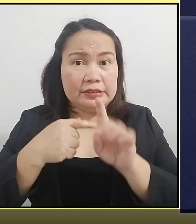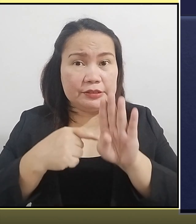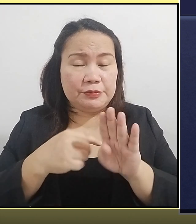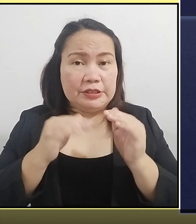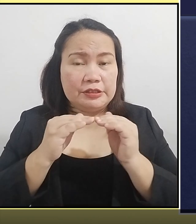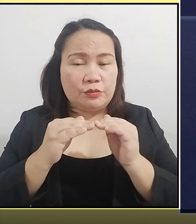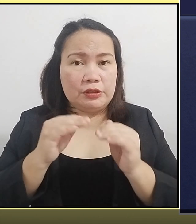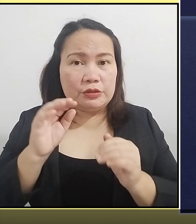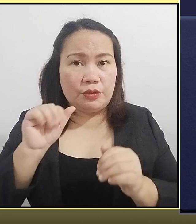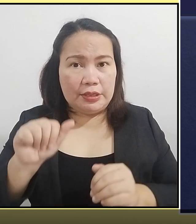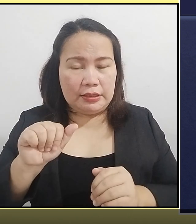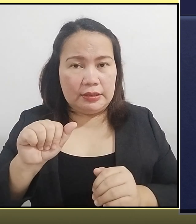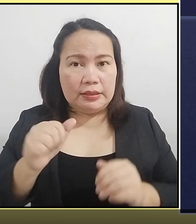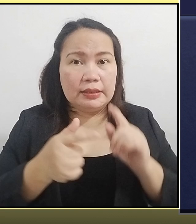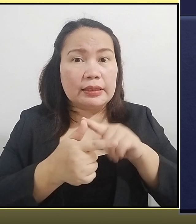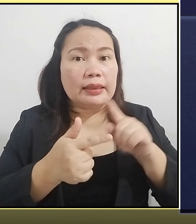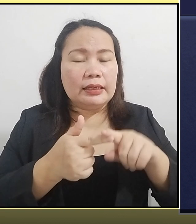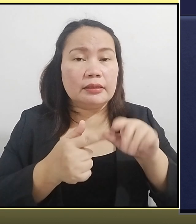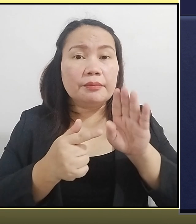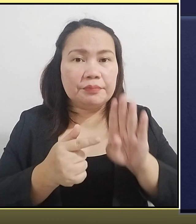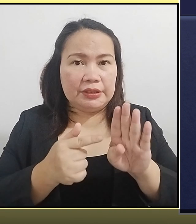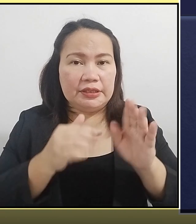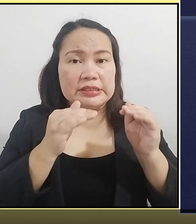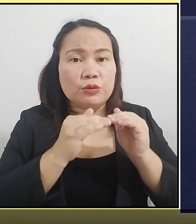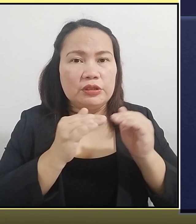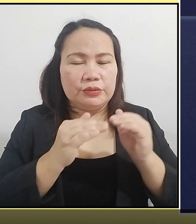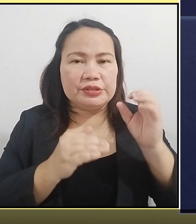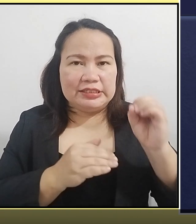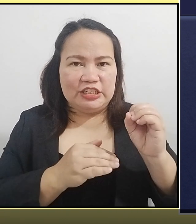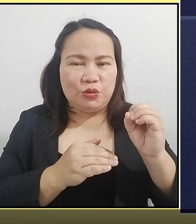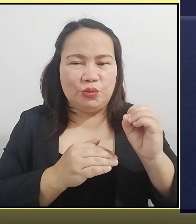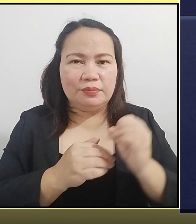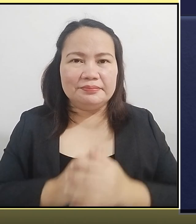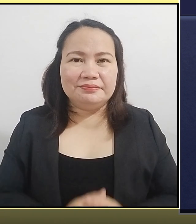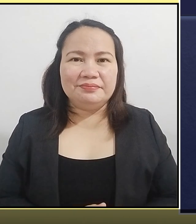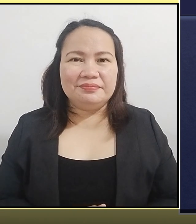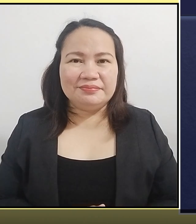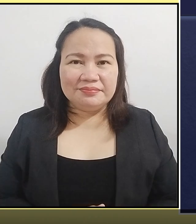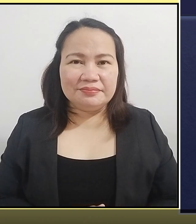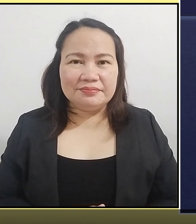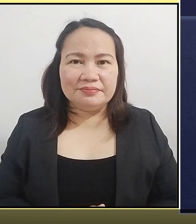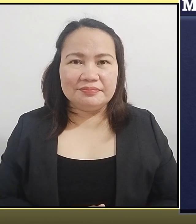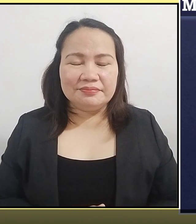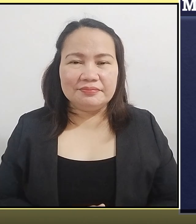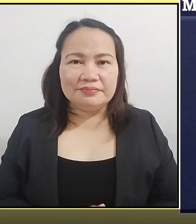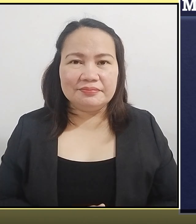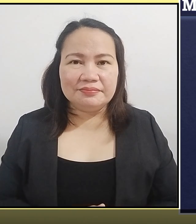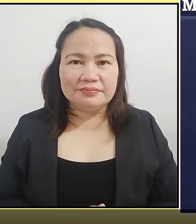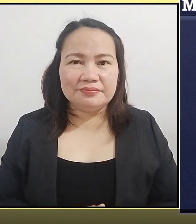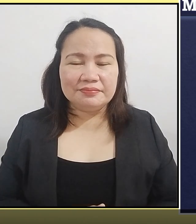is equal to A, then B is equal to 0. Okay. Let's have